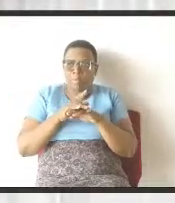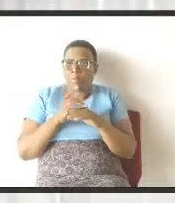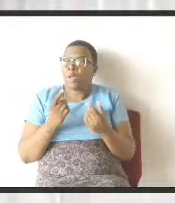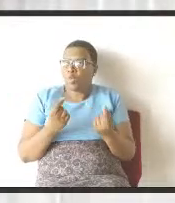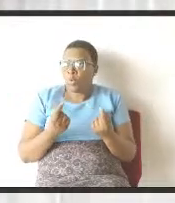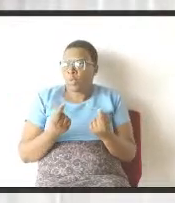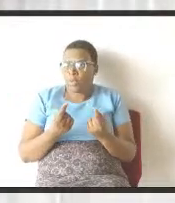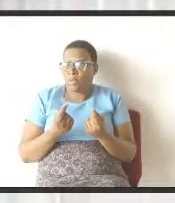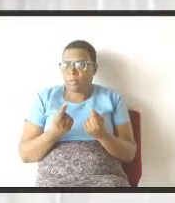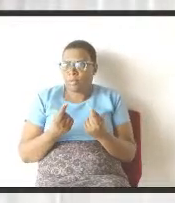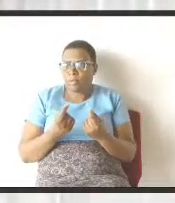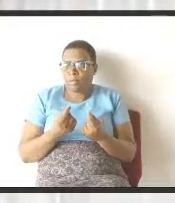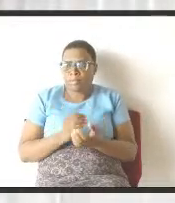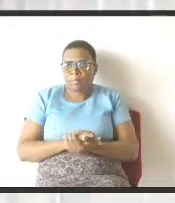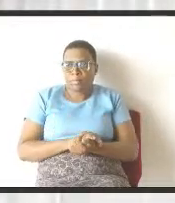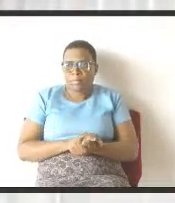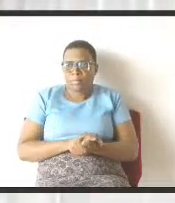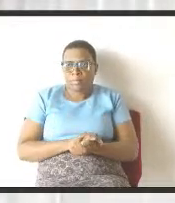go off